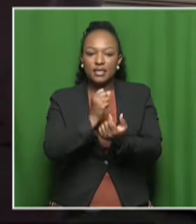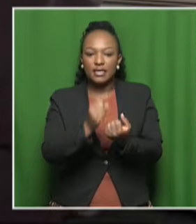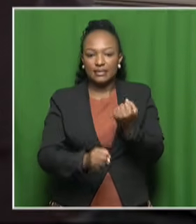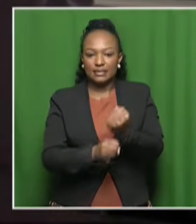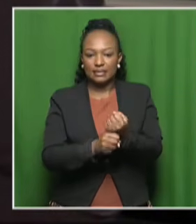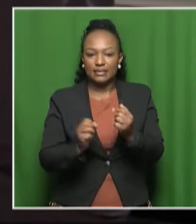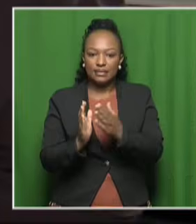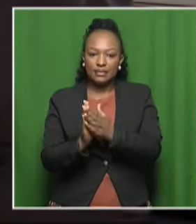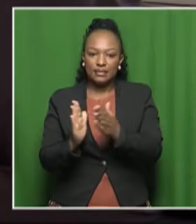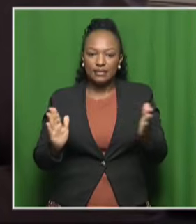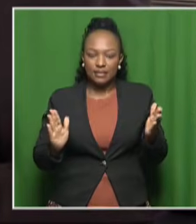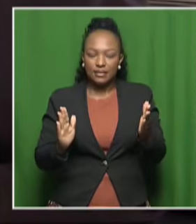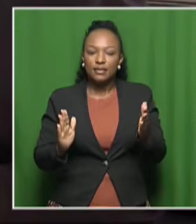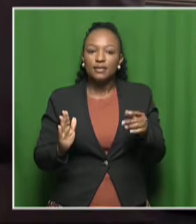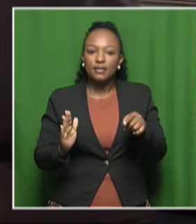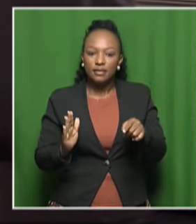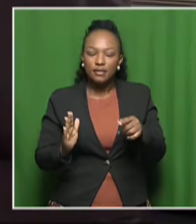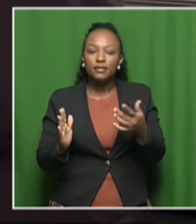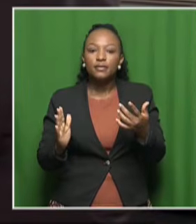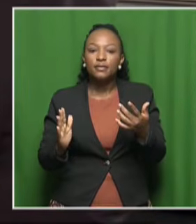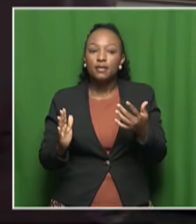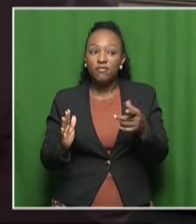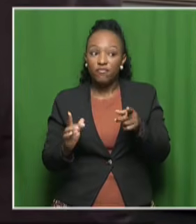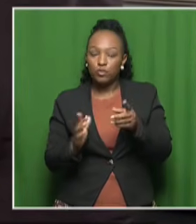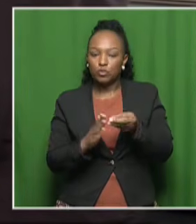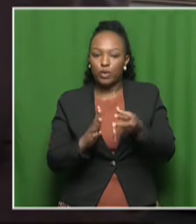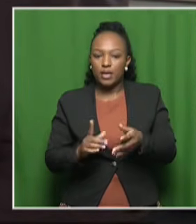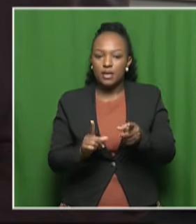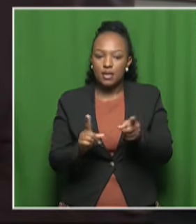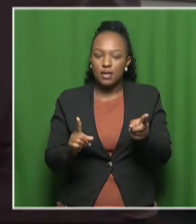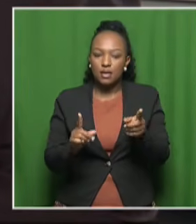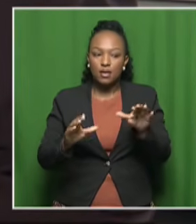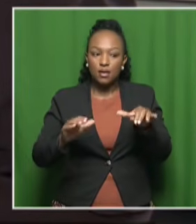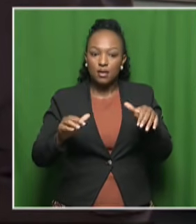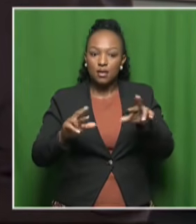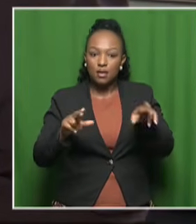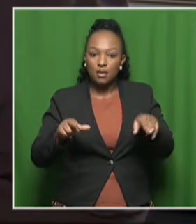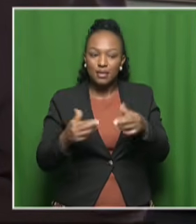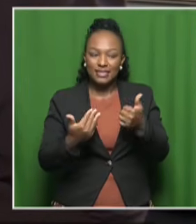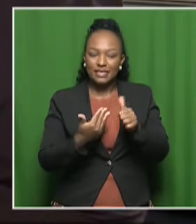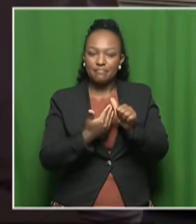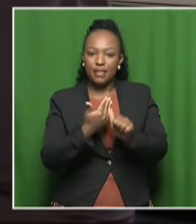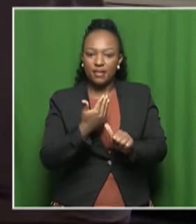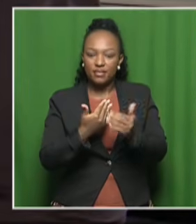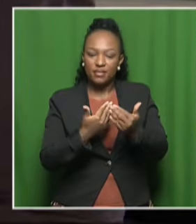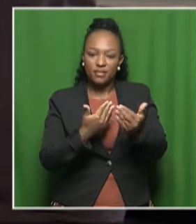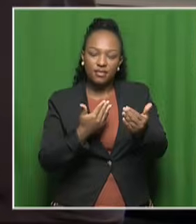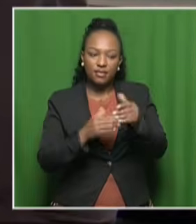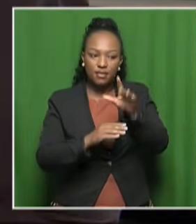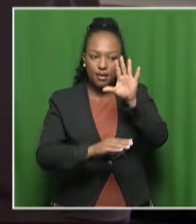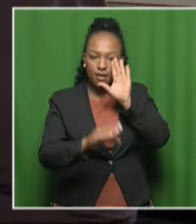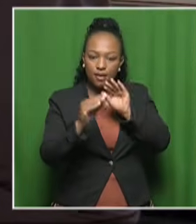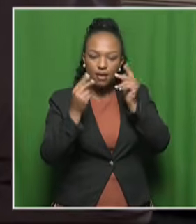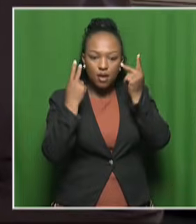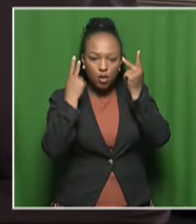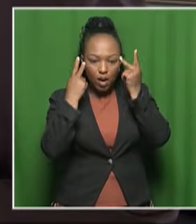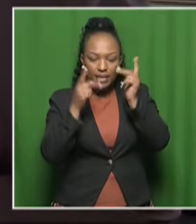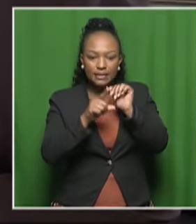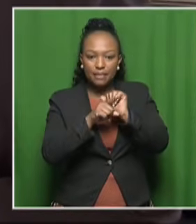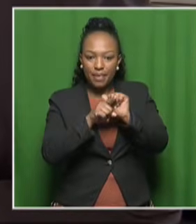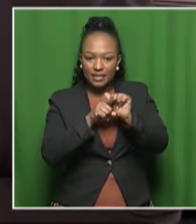refrigeration. We deal with apprentice. So in this classroom, they spend 6 months here doing their knowledge modules and their practical